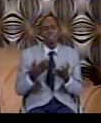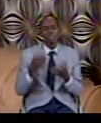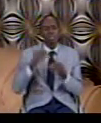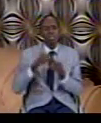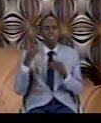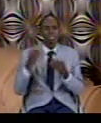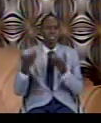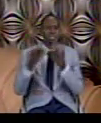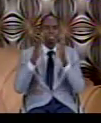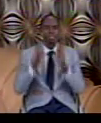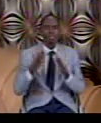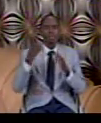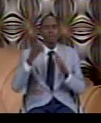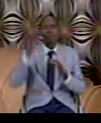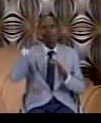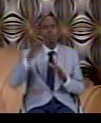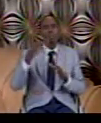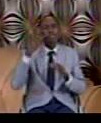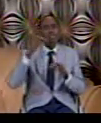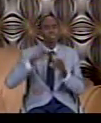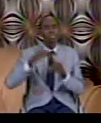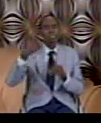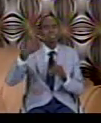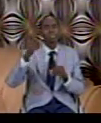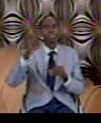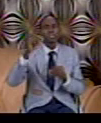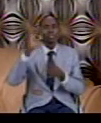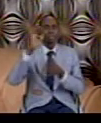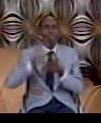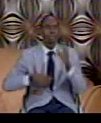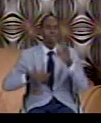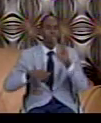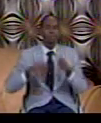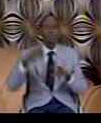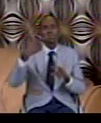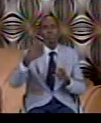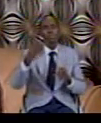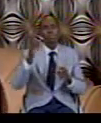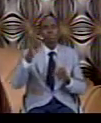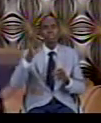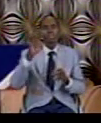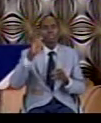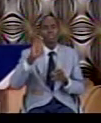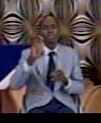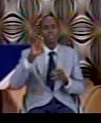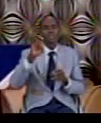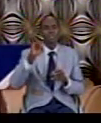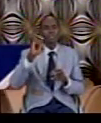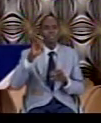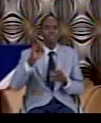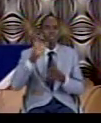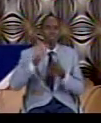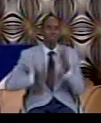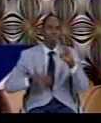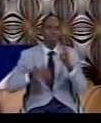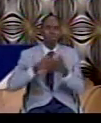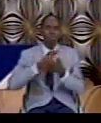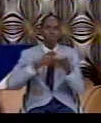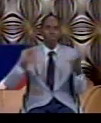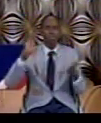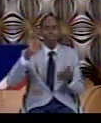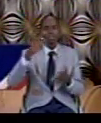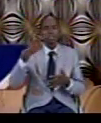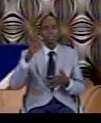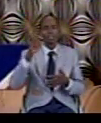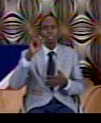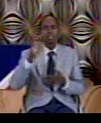God? We're looking at Genesis chapter 2. Genesis chapter 2, I'm reading from verse 7. Genesis chapter